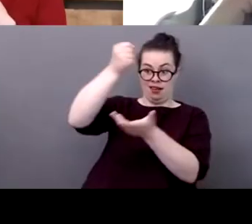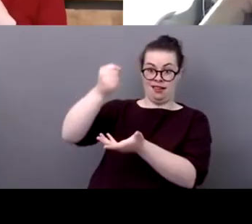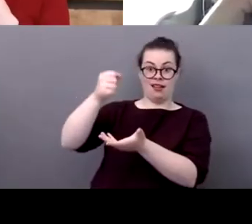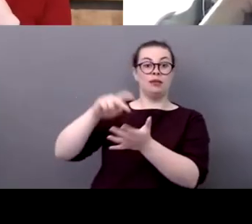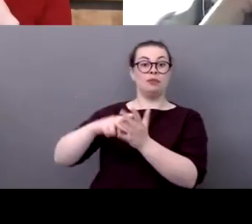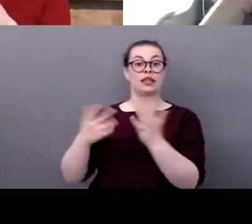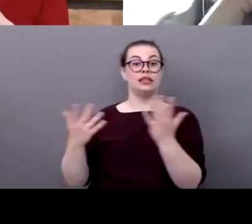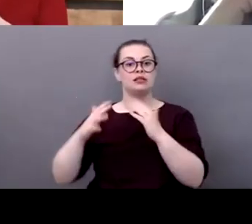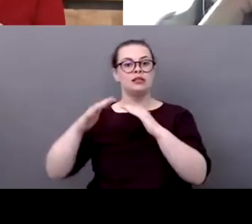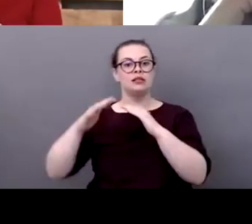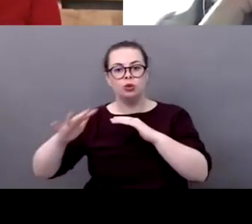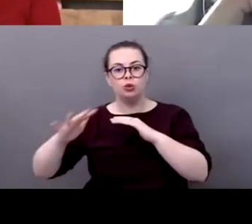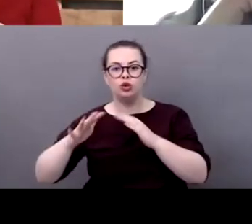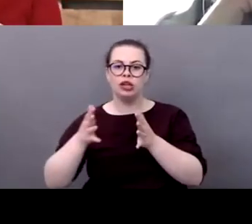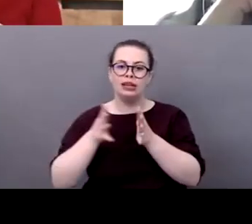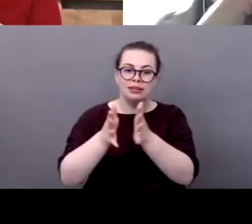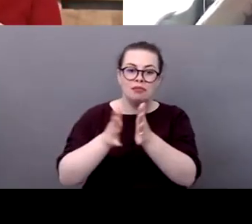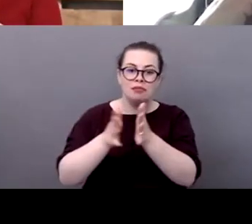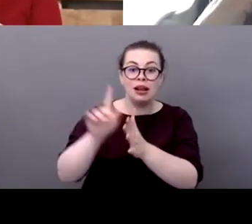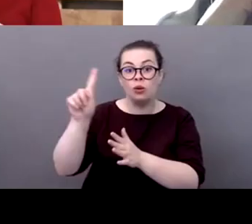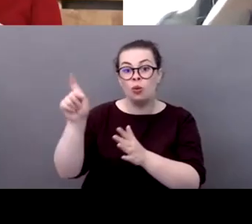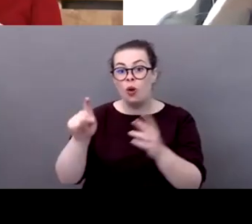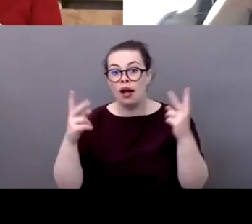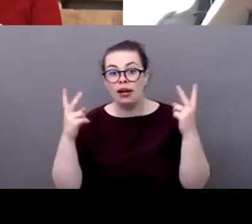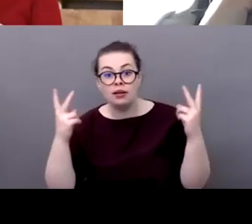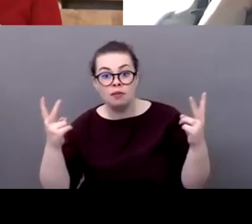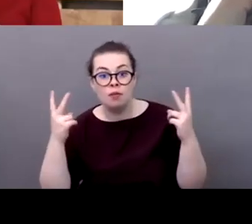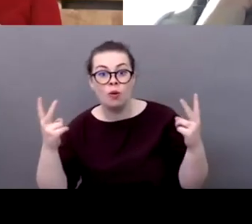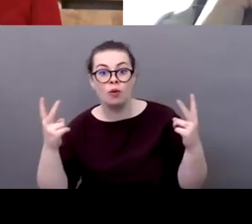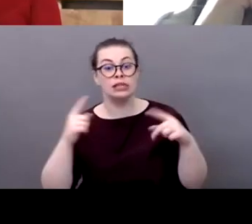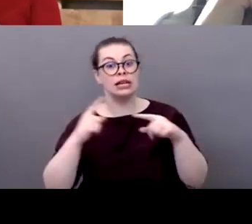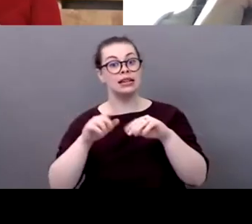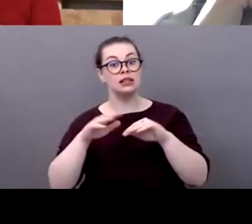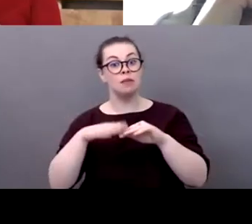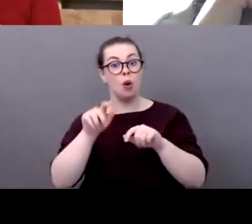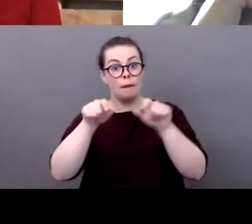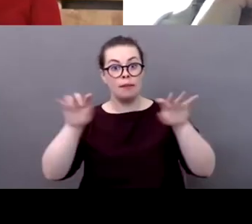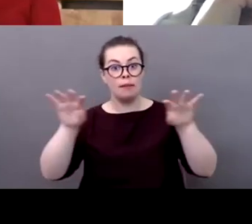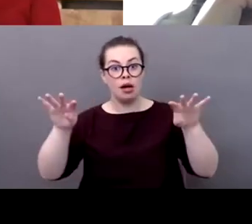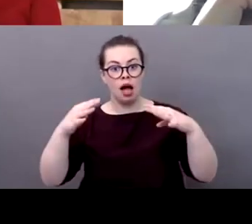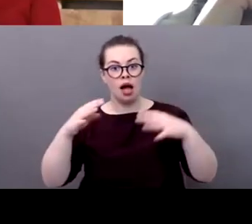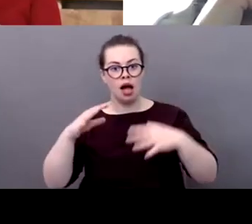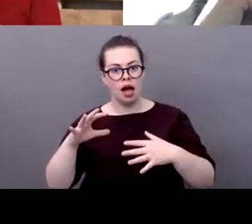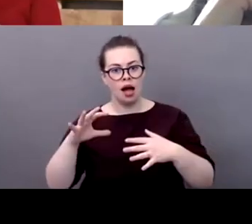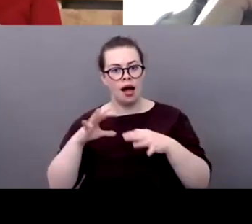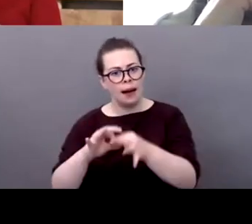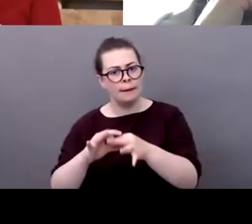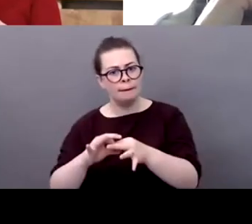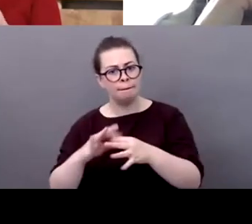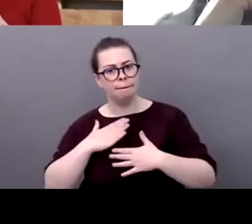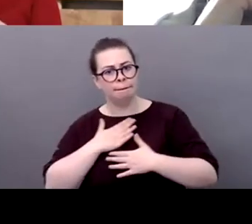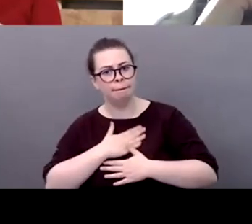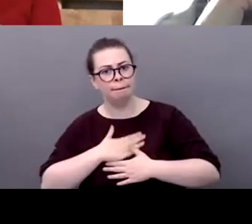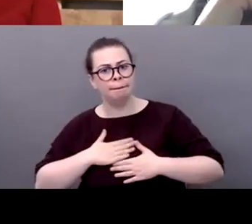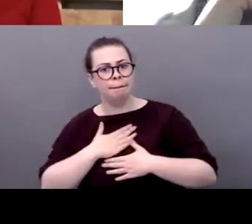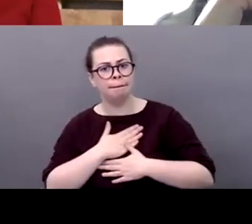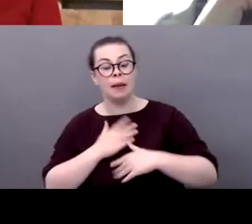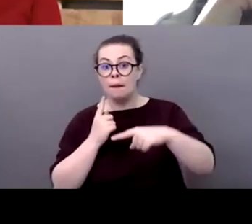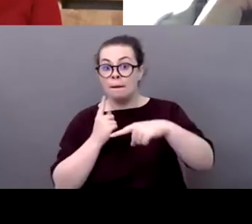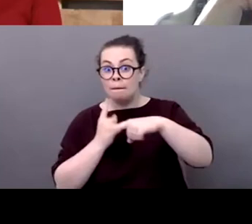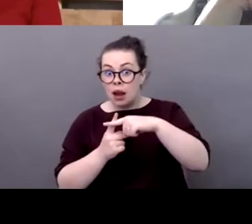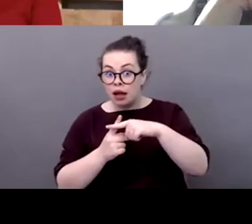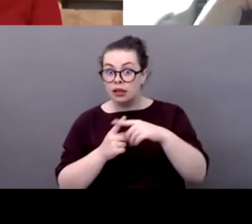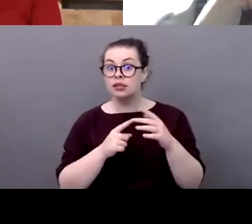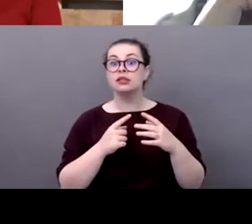why it matters, and establishes that emotional connection, but also how, as a sport, the success of surfing is completely dependent on the health